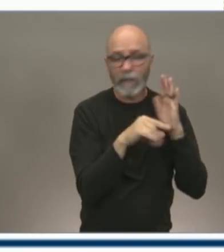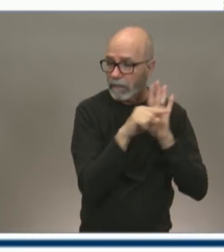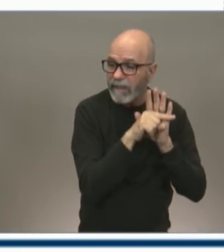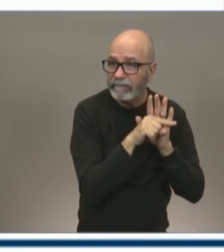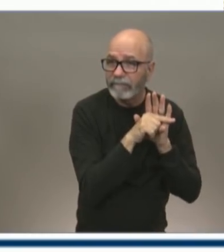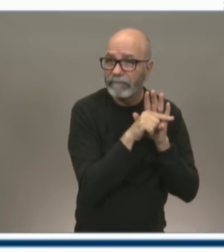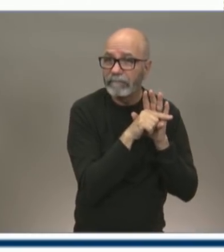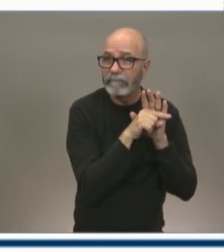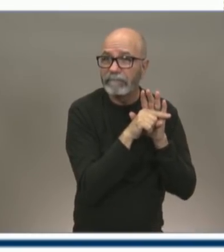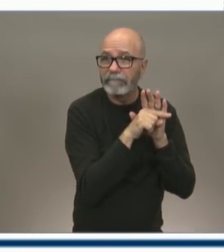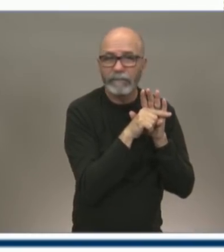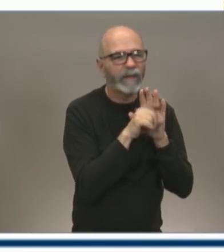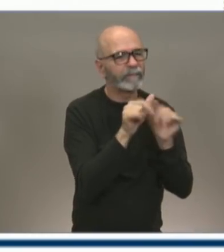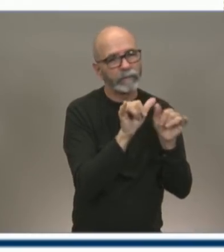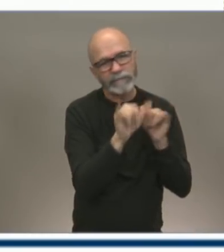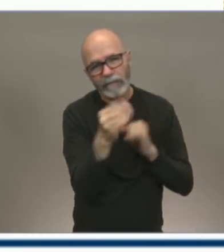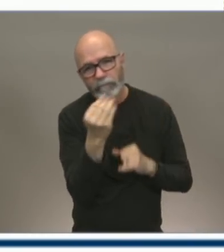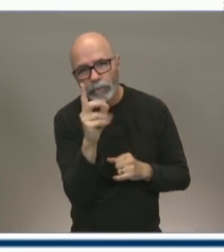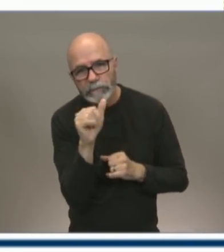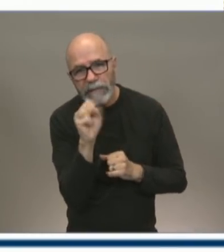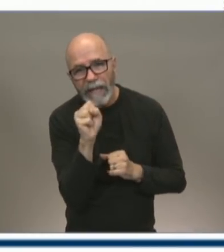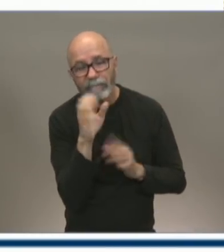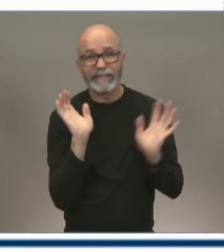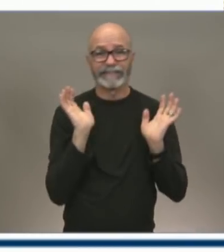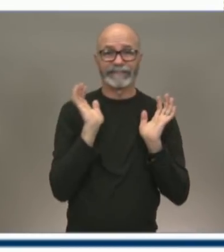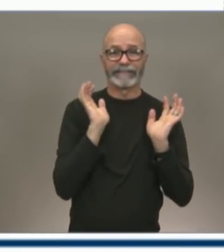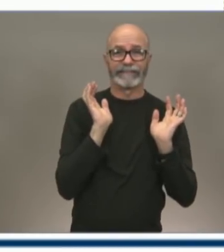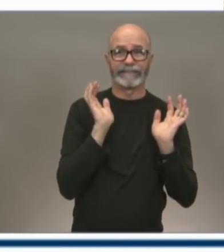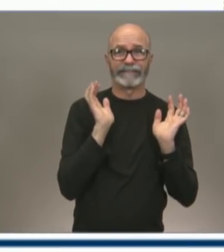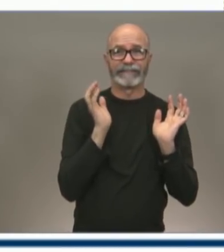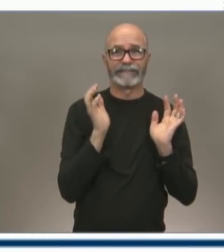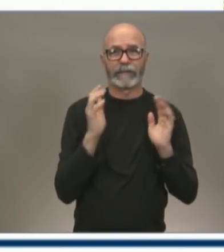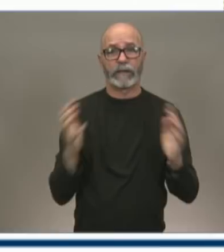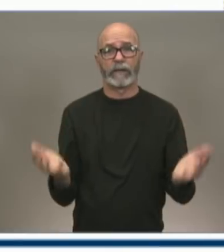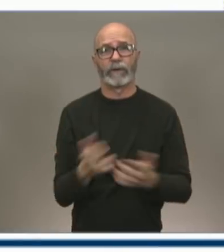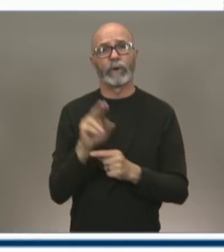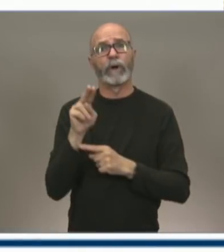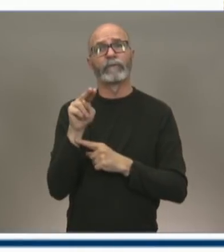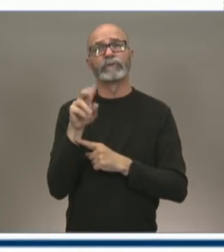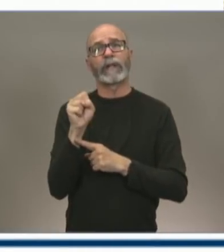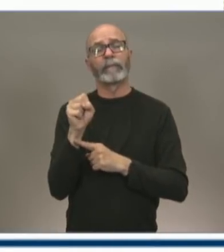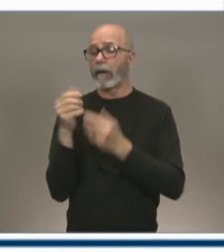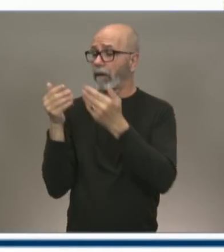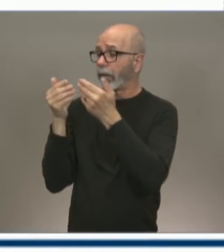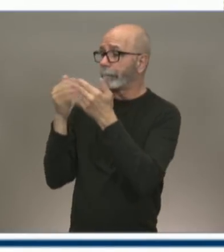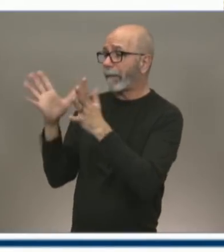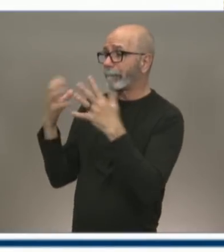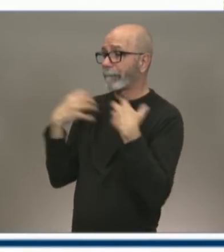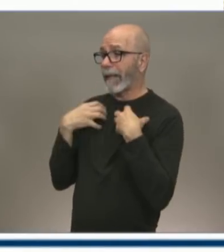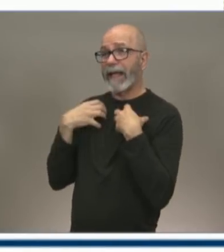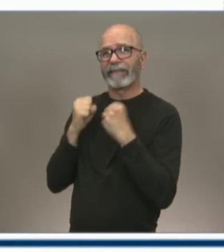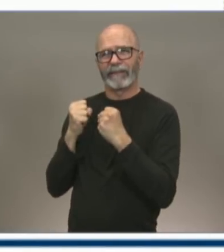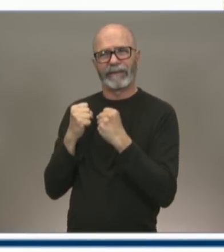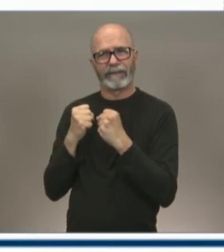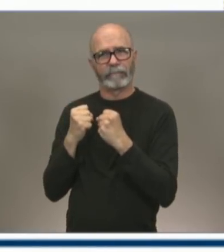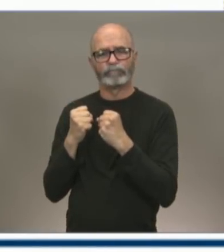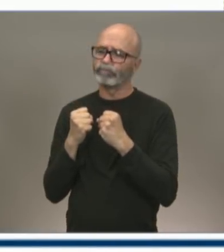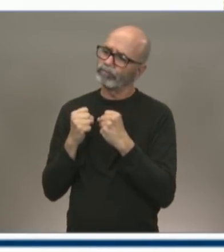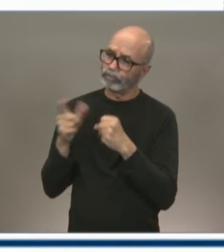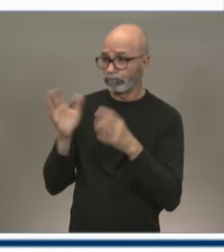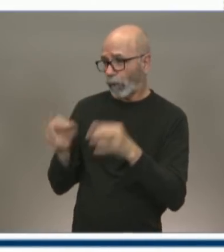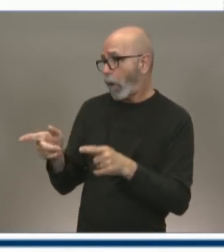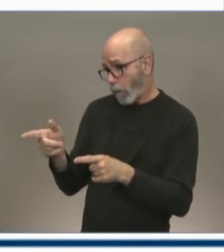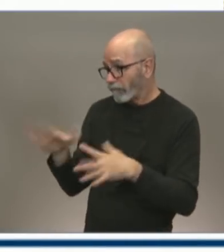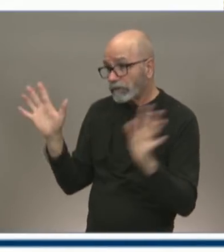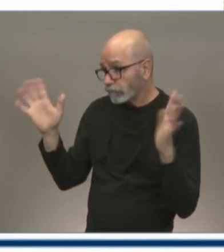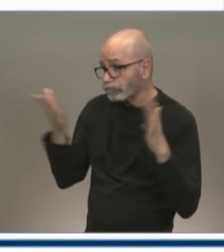quarantine. Can you give us more details about how Nova Scotia Public Health determines if a case is considered resolved? So we have a consistent